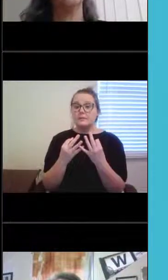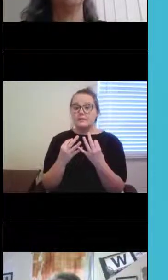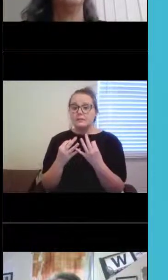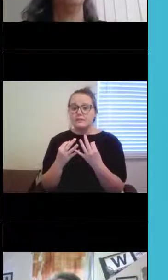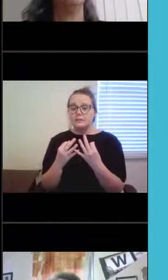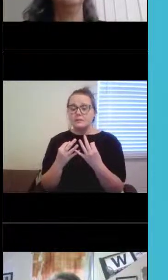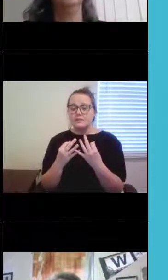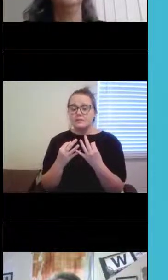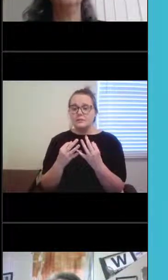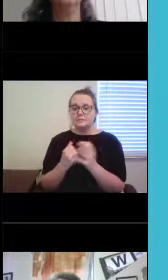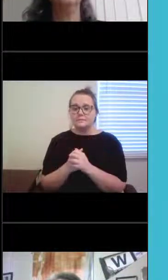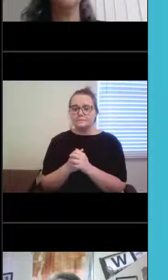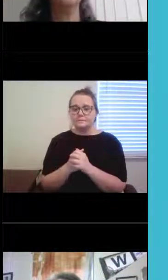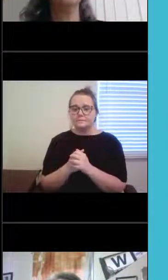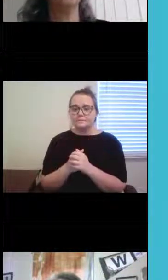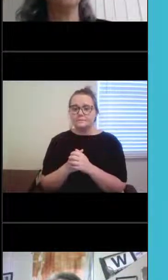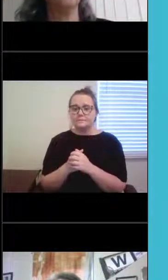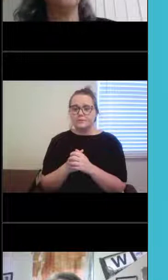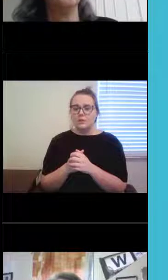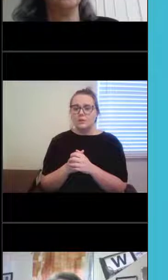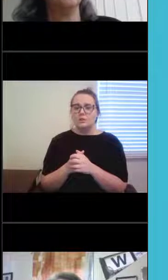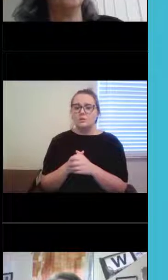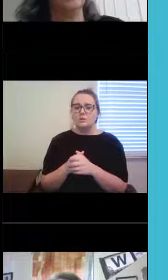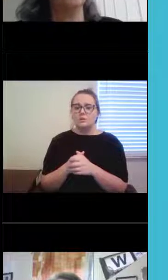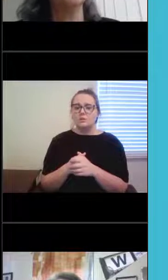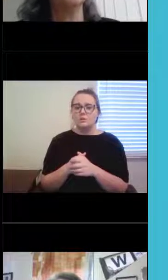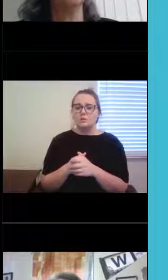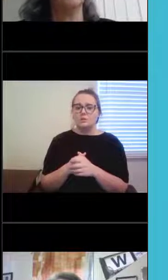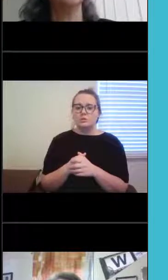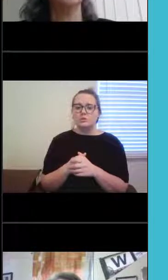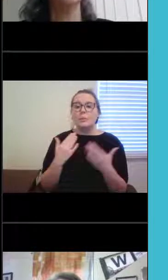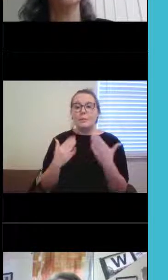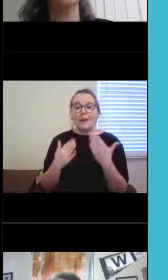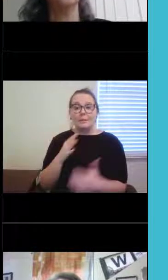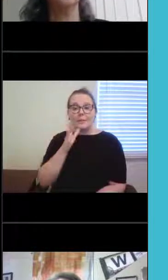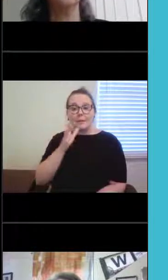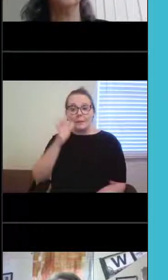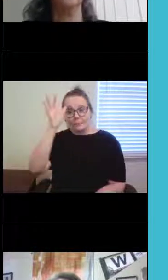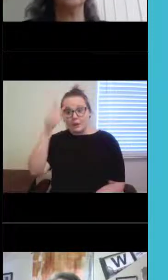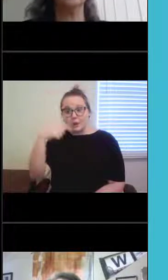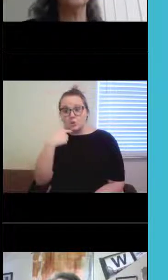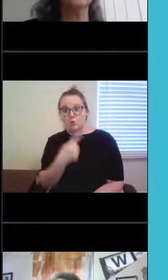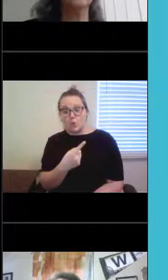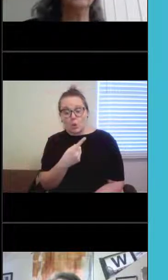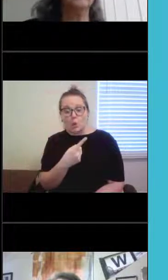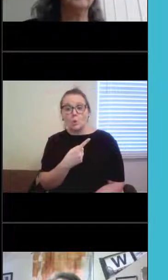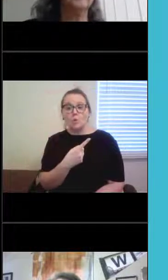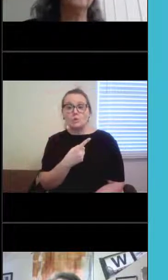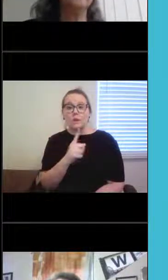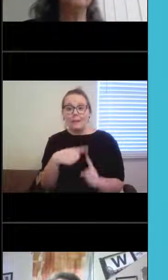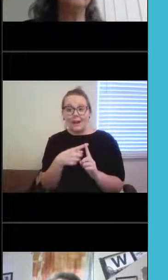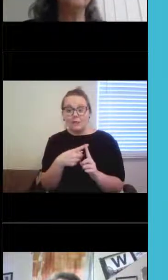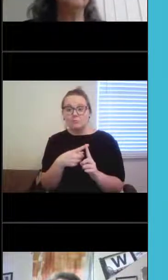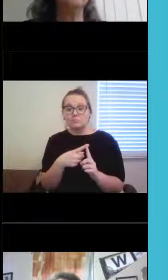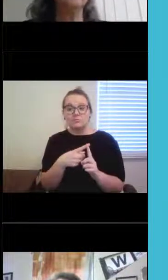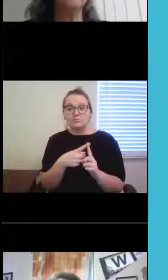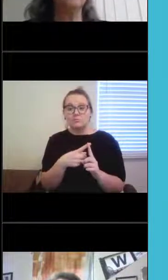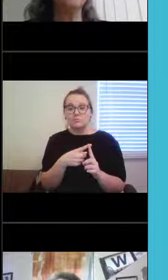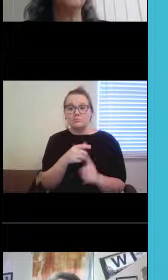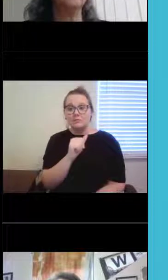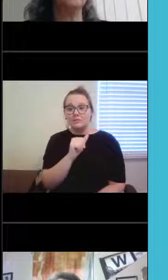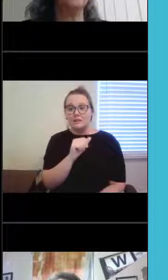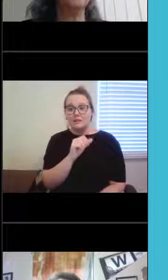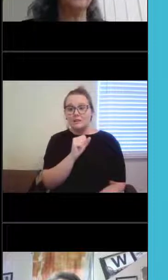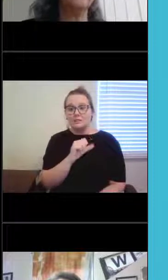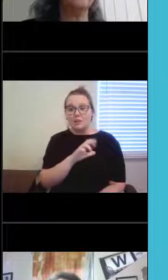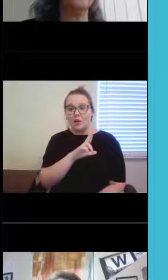relationships, for example, when the parent told the child about the assault or the child found out, that there